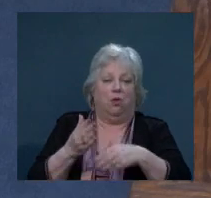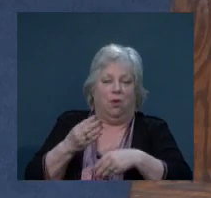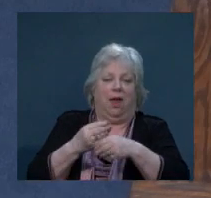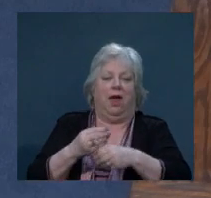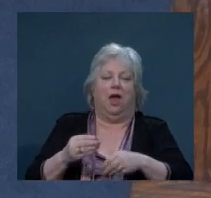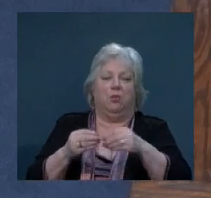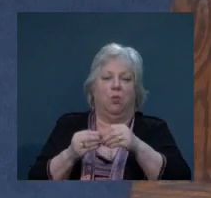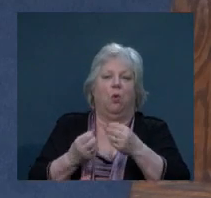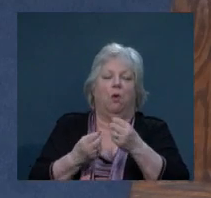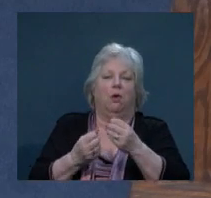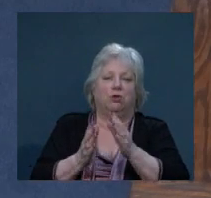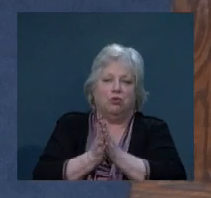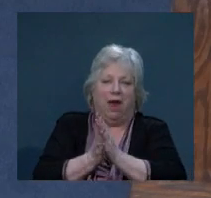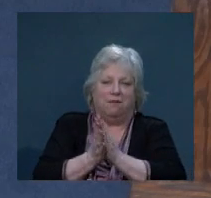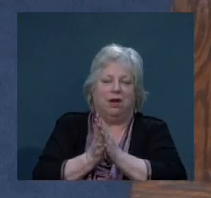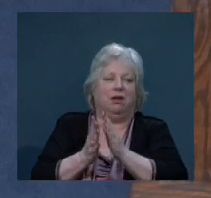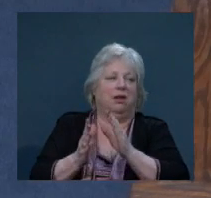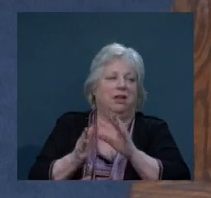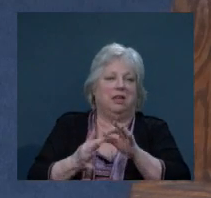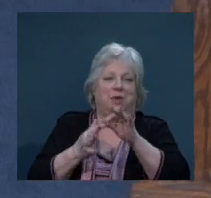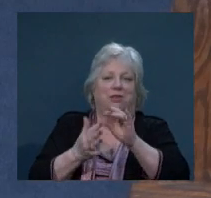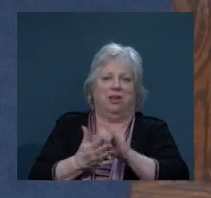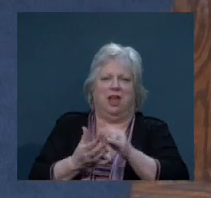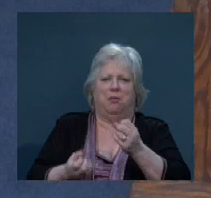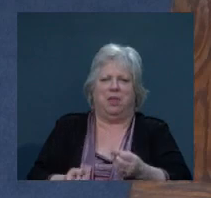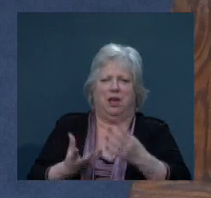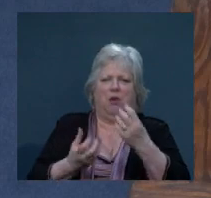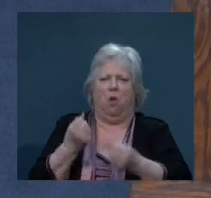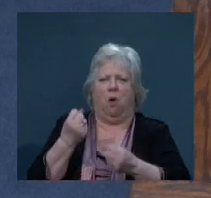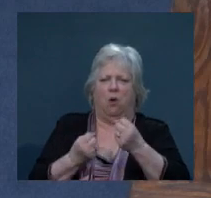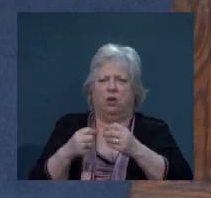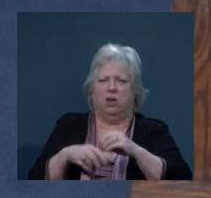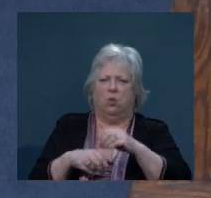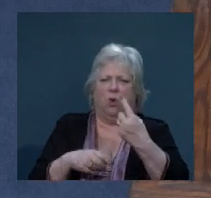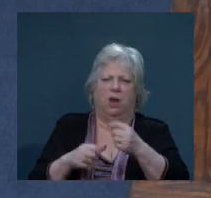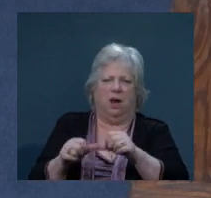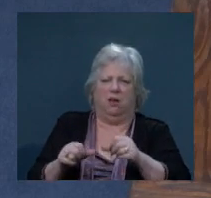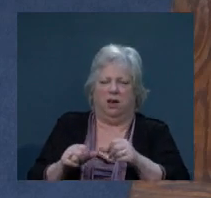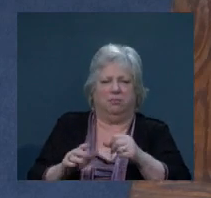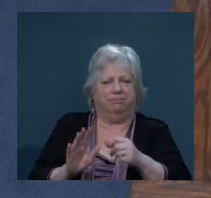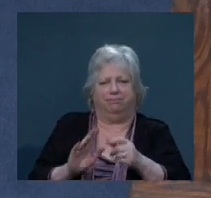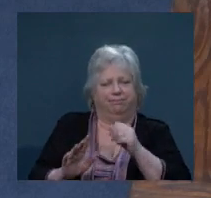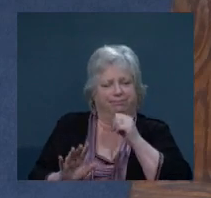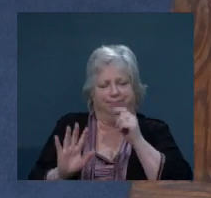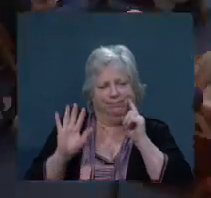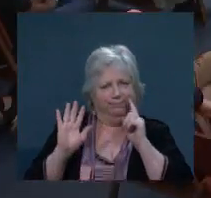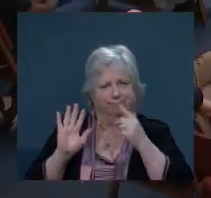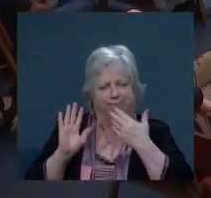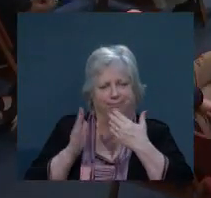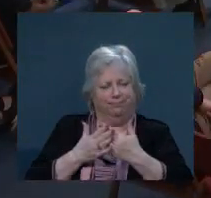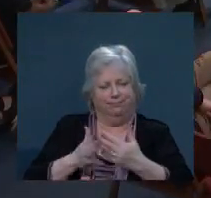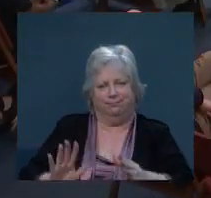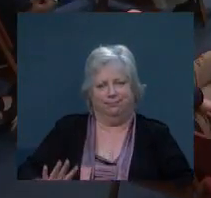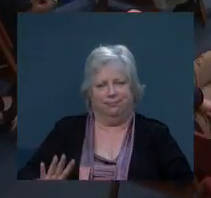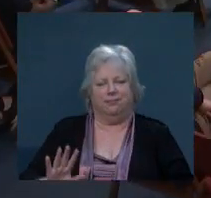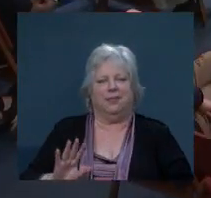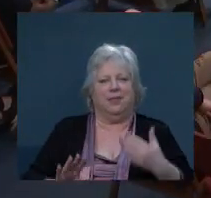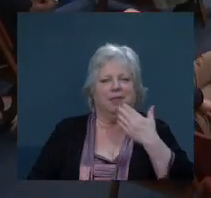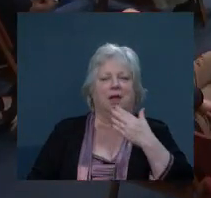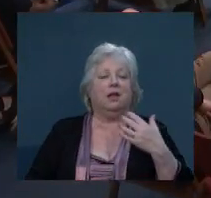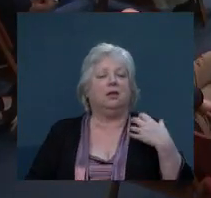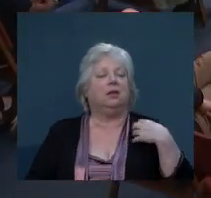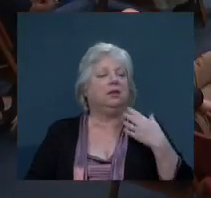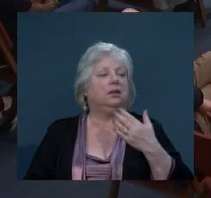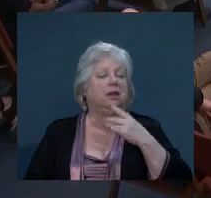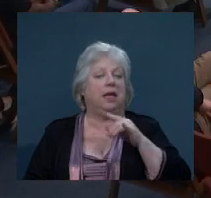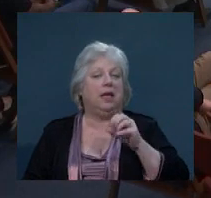add more vehicles, especially that many vehicles in one area. Thanks. Thank you. Yes,